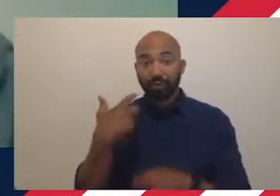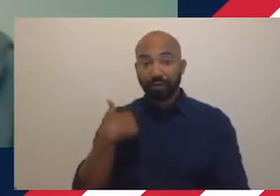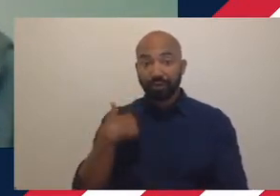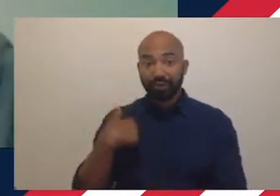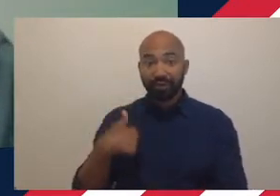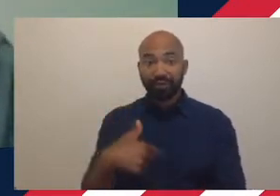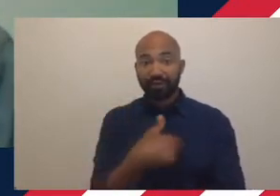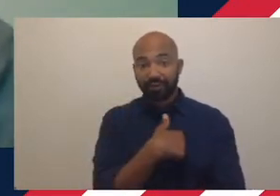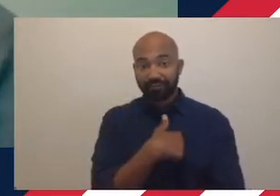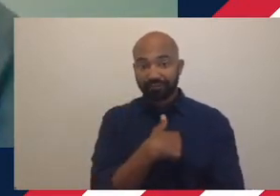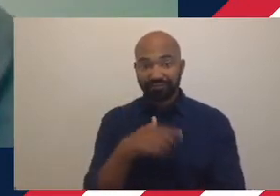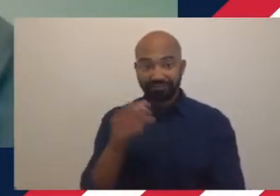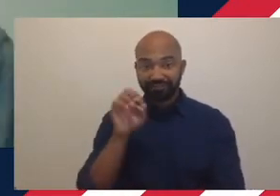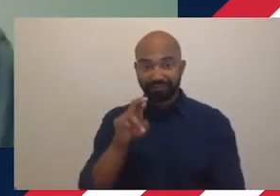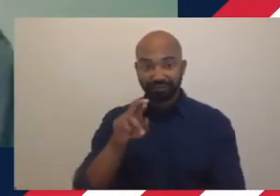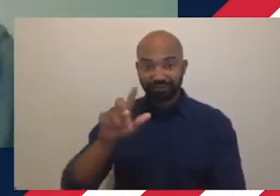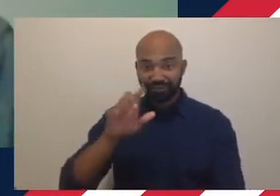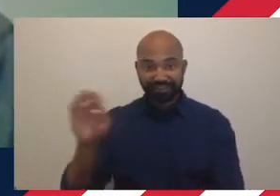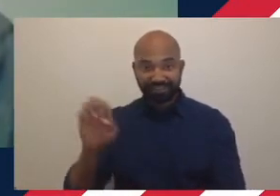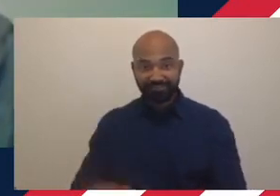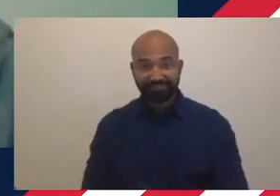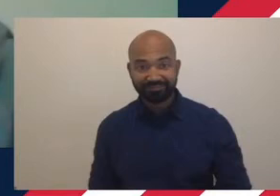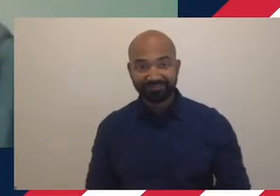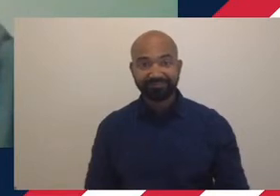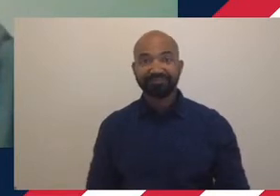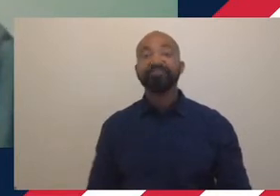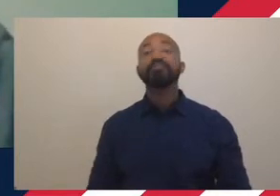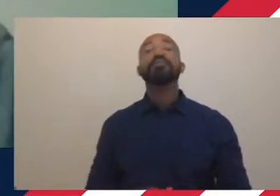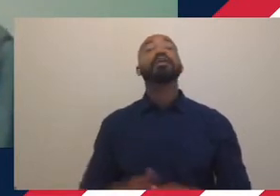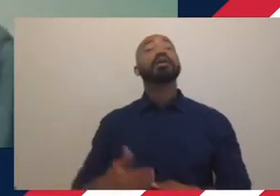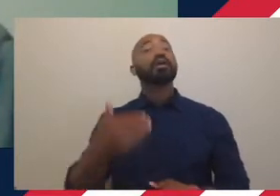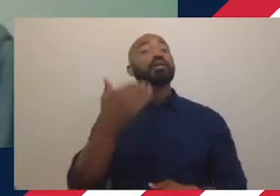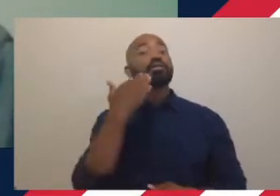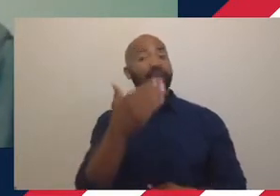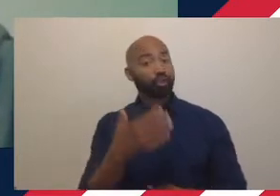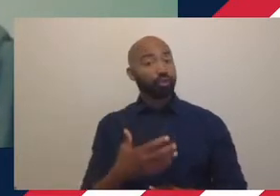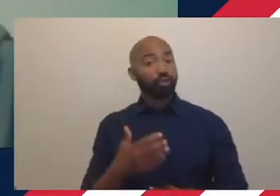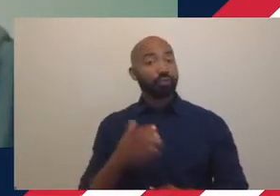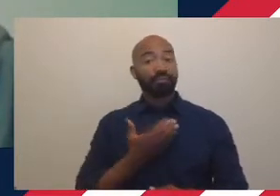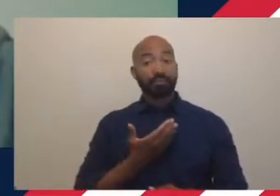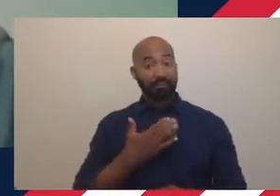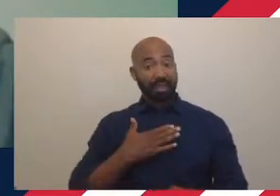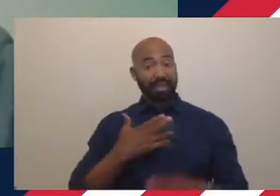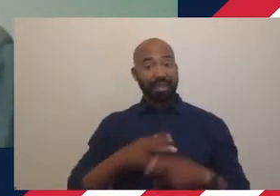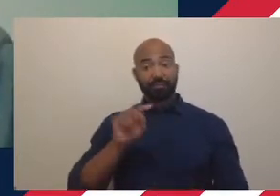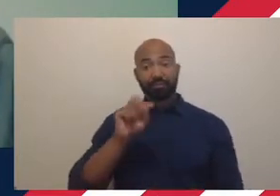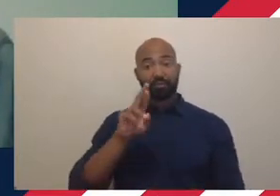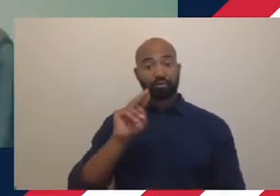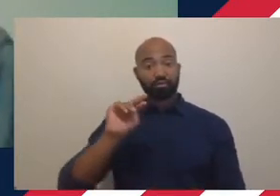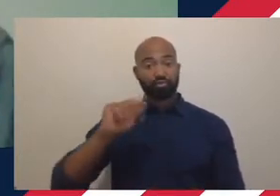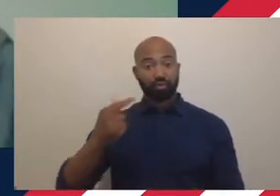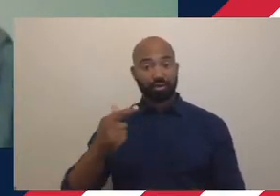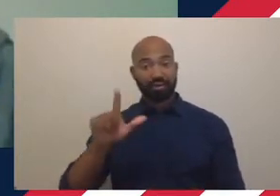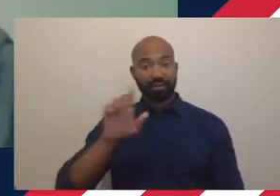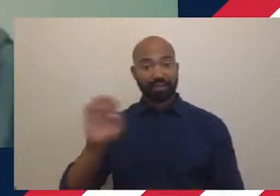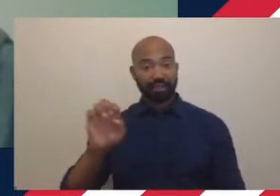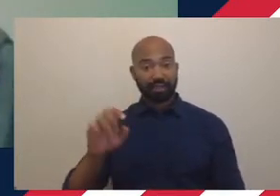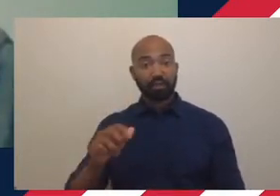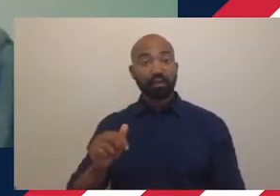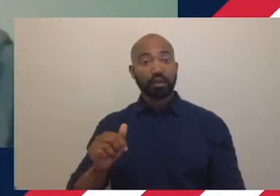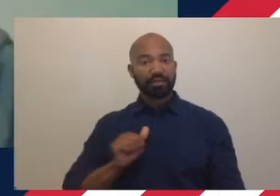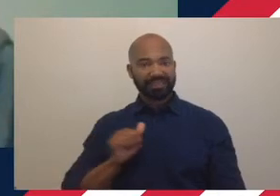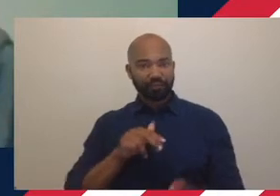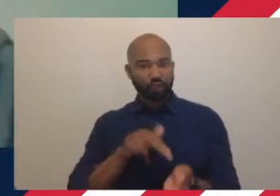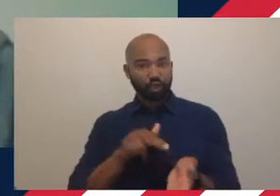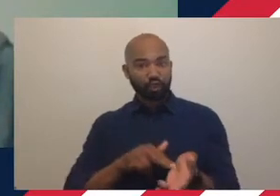Hello. Thank you, Platform Committee members. My name is Trung Lee, and I'm a registered nurse with the Intermediate Care Unit at